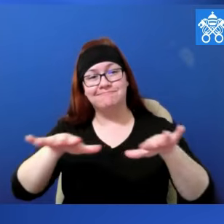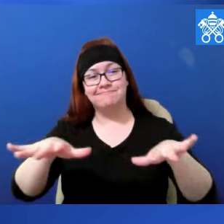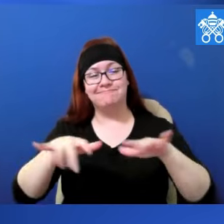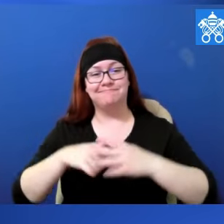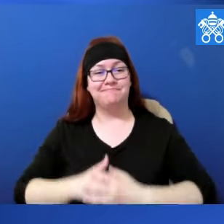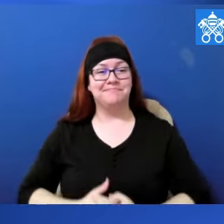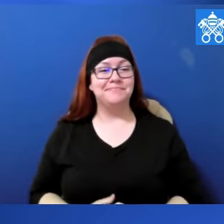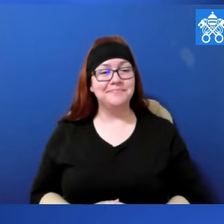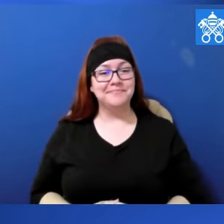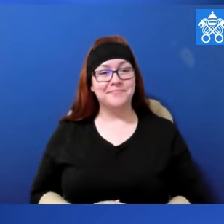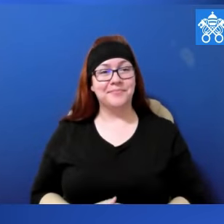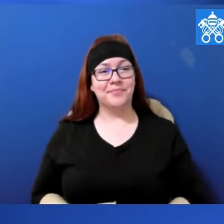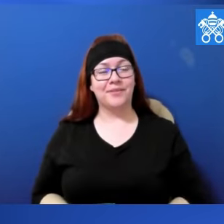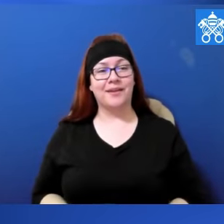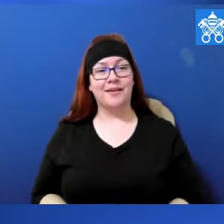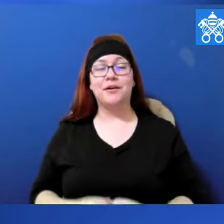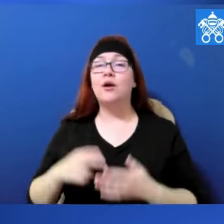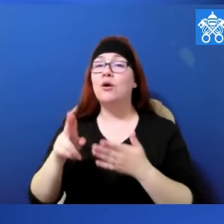The Holy Father,